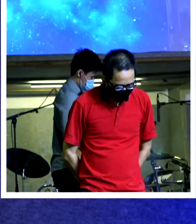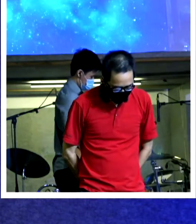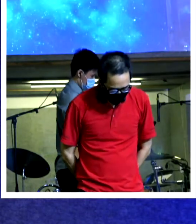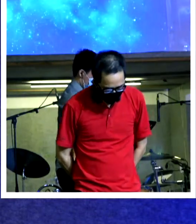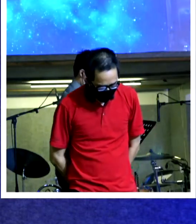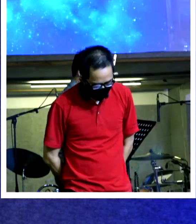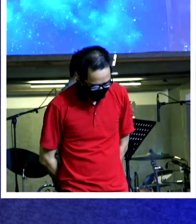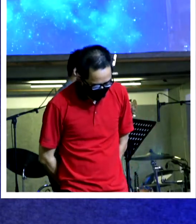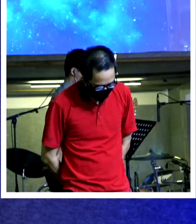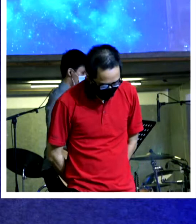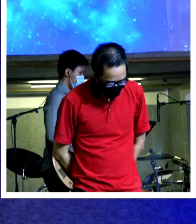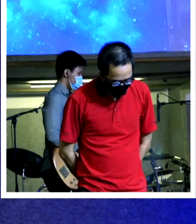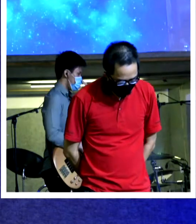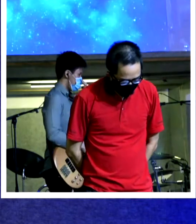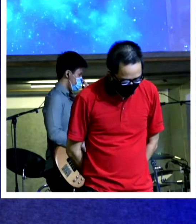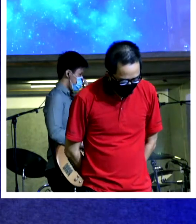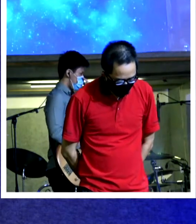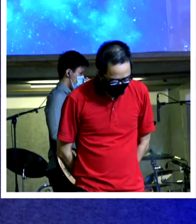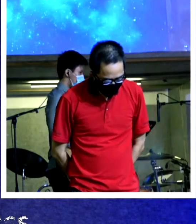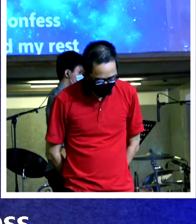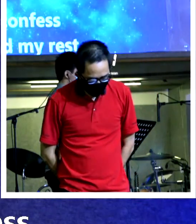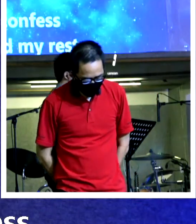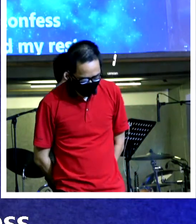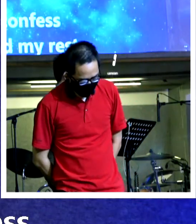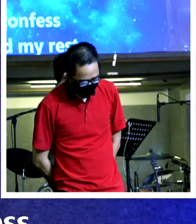Hallelujah, God. Amen.